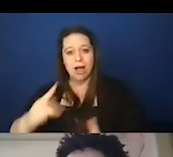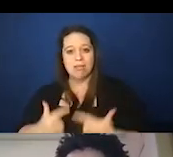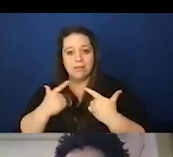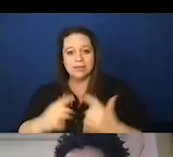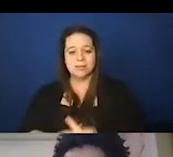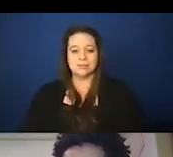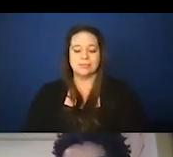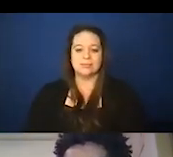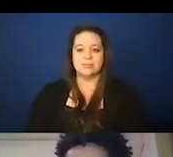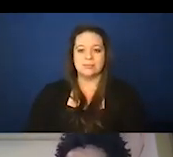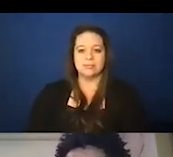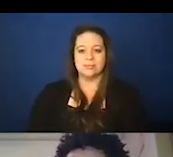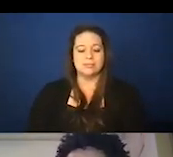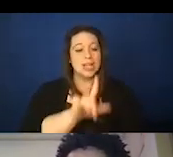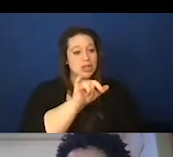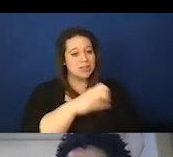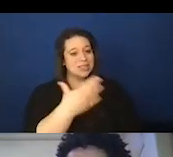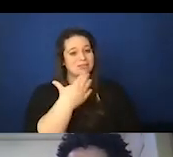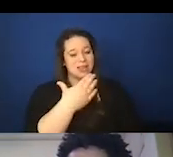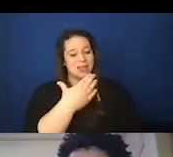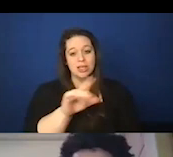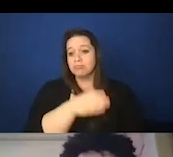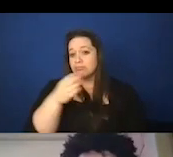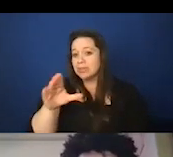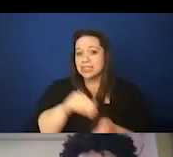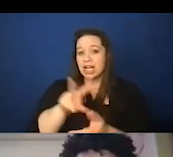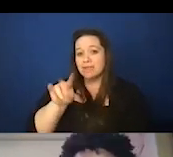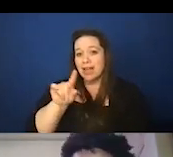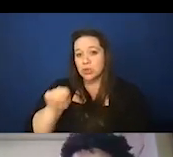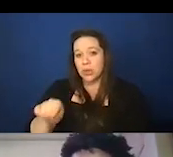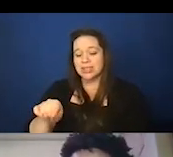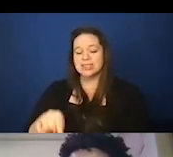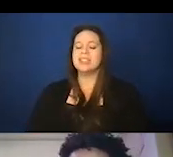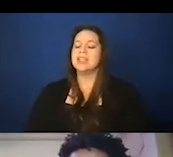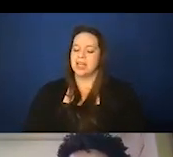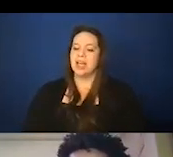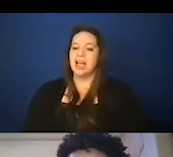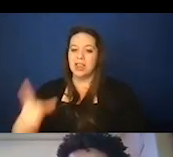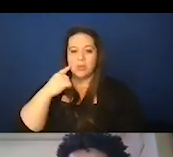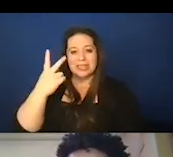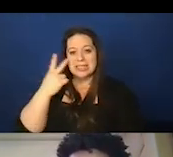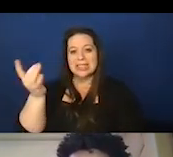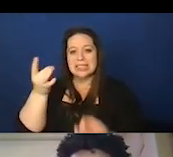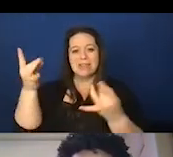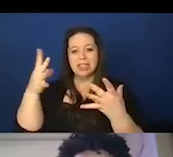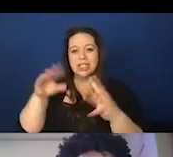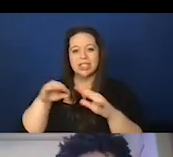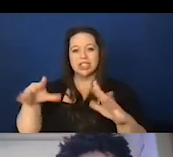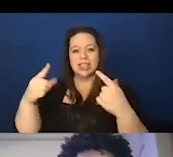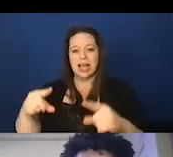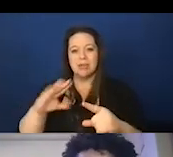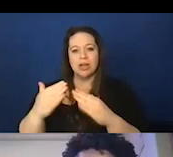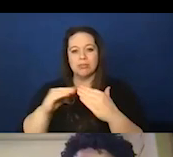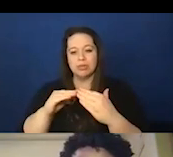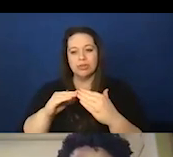Thank you. Dr. Vasquez? I think we could see the devastation in our communities. I mean, you were talking about